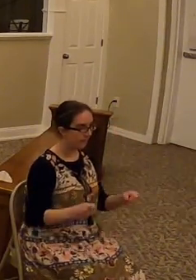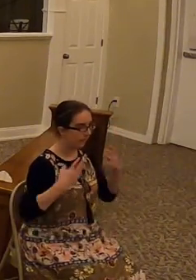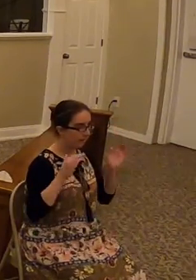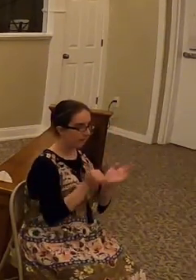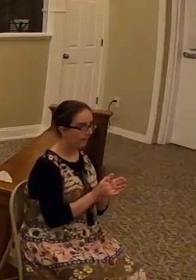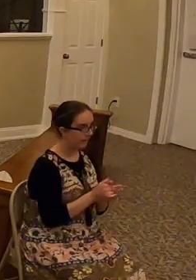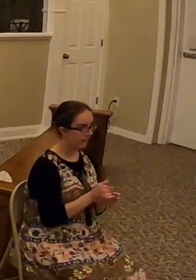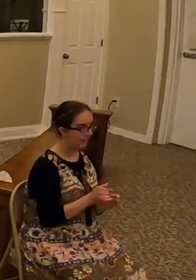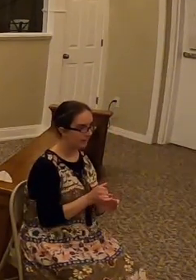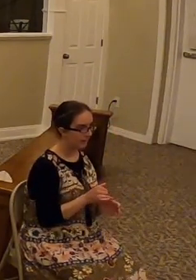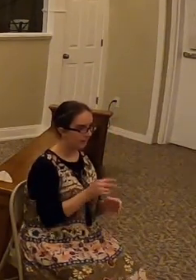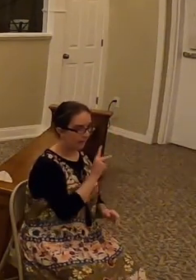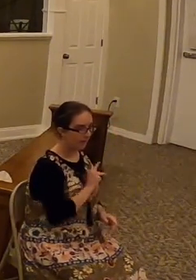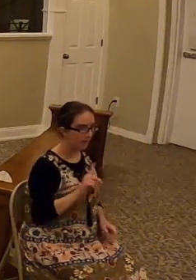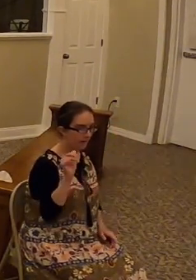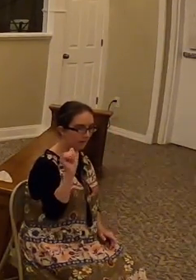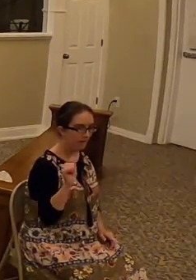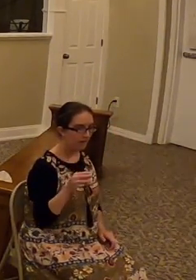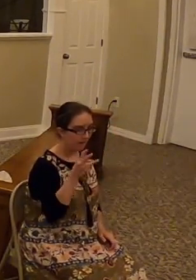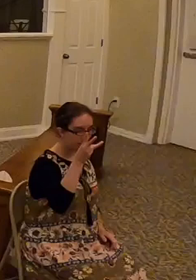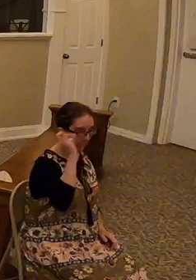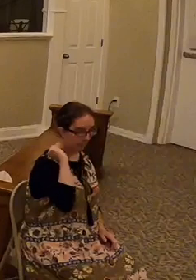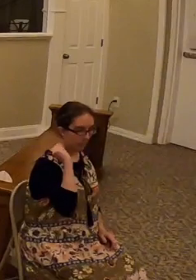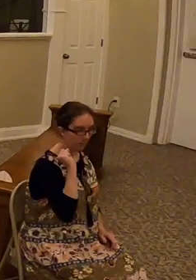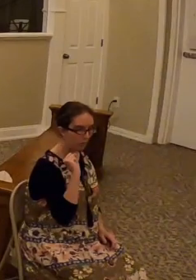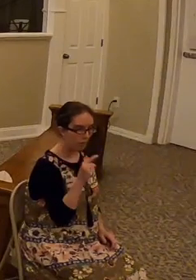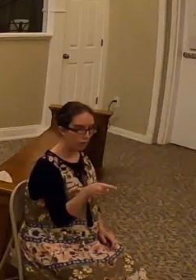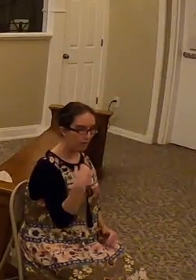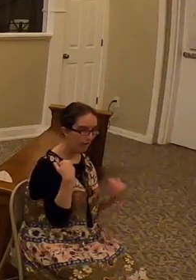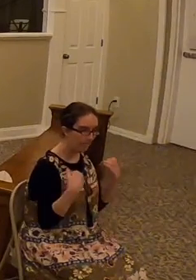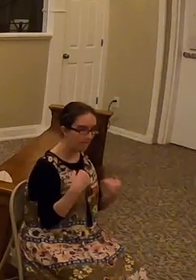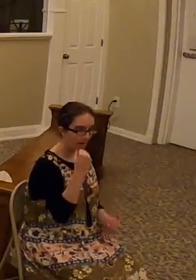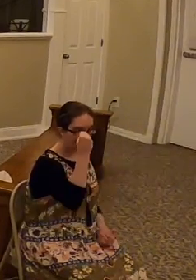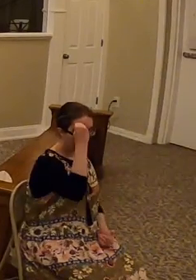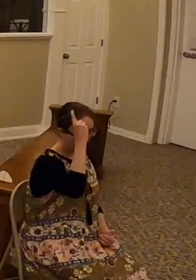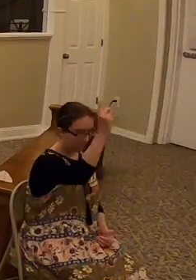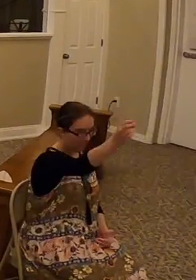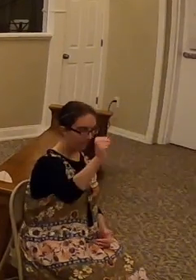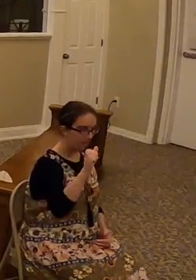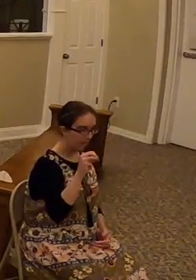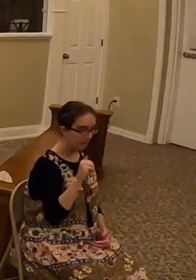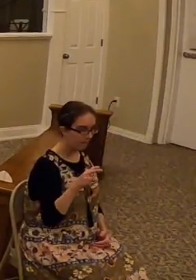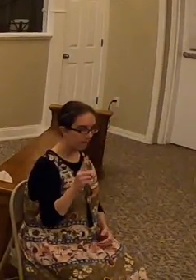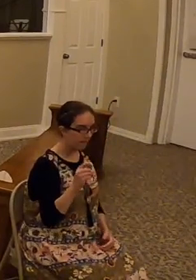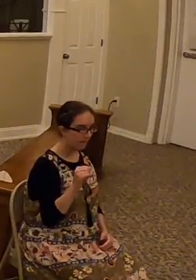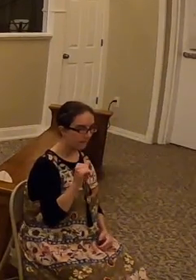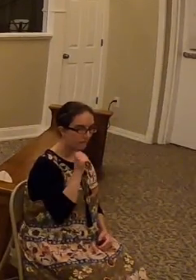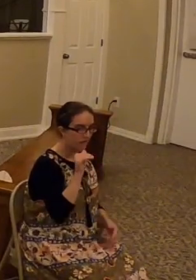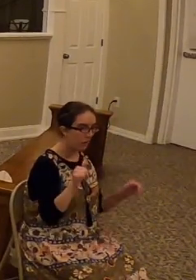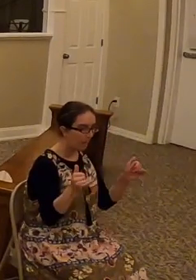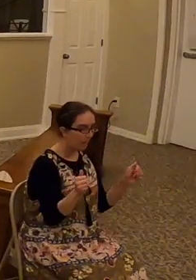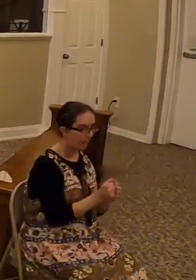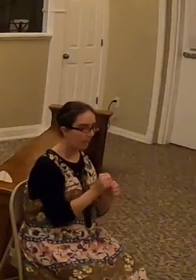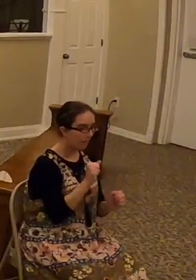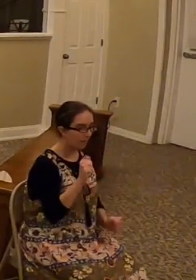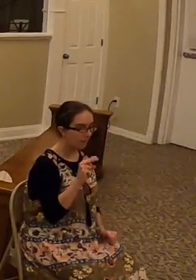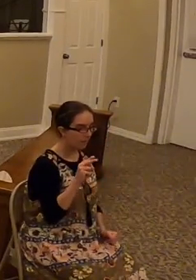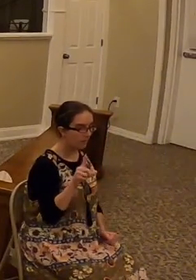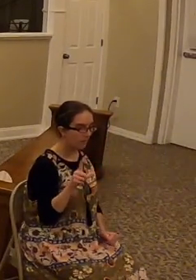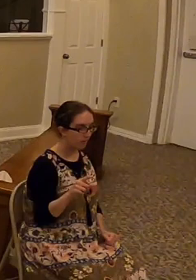Hallelujah, that's the kind of king he was. Amen. But you got to understand, Samuel did not play with